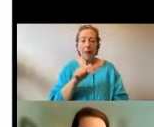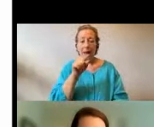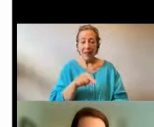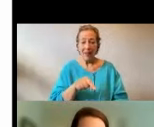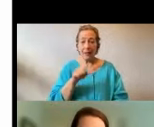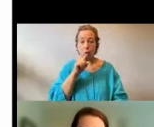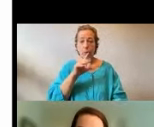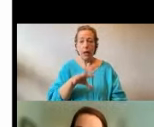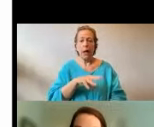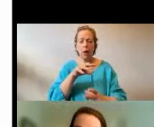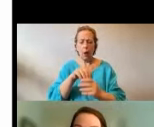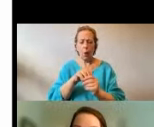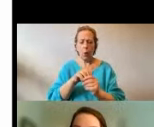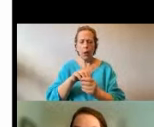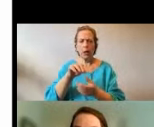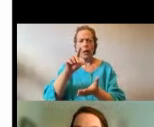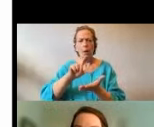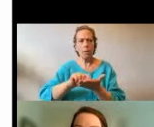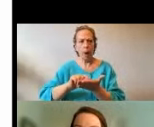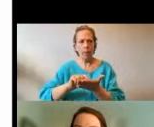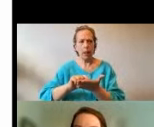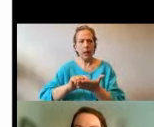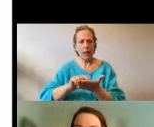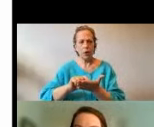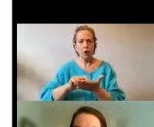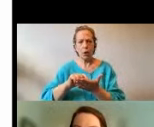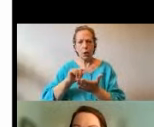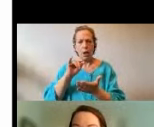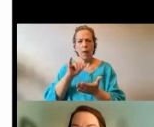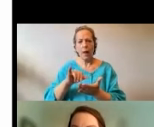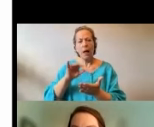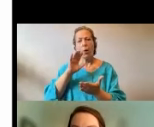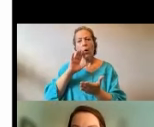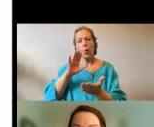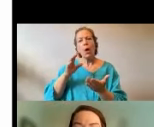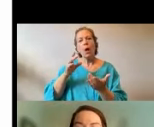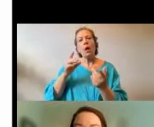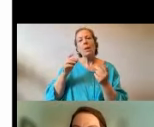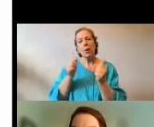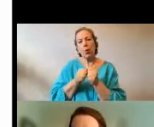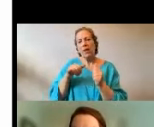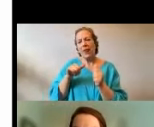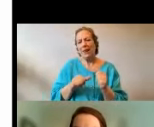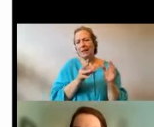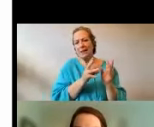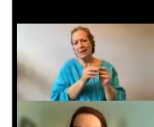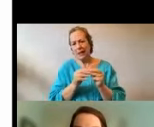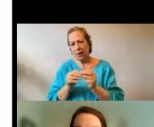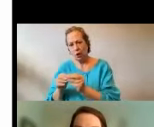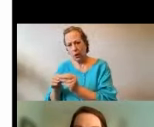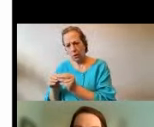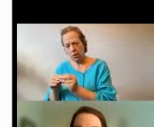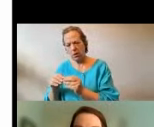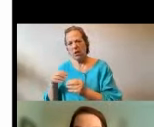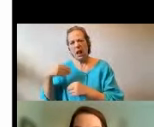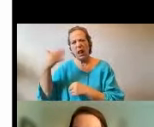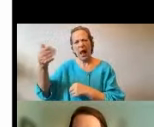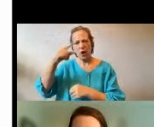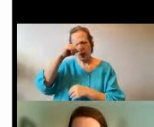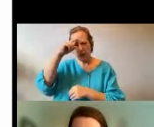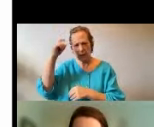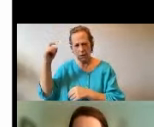a publication that will come out from this series and should be available later this summer and posted on the National Center and Health